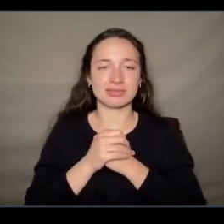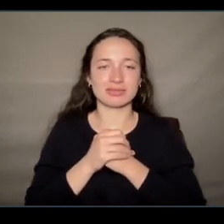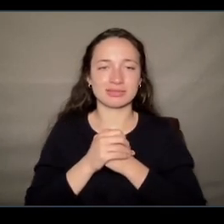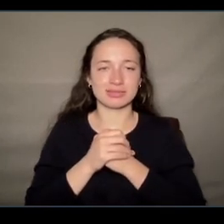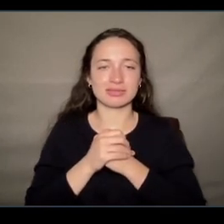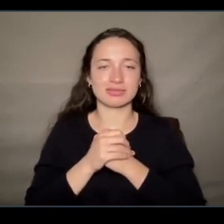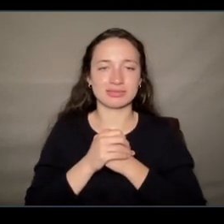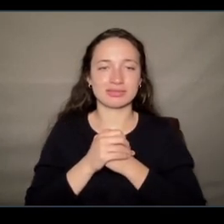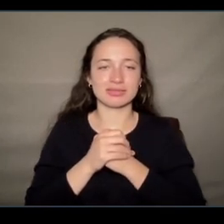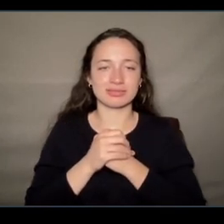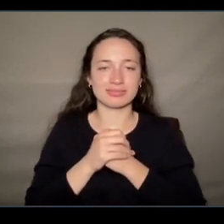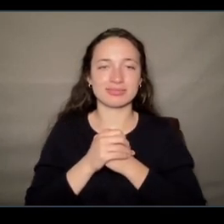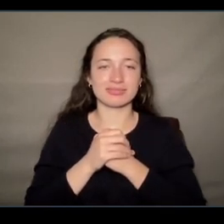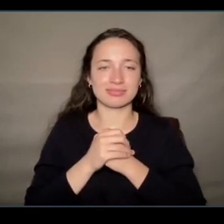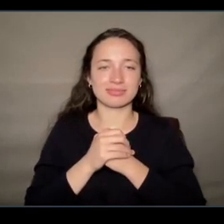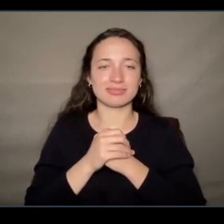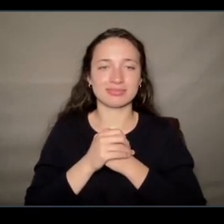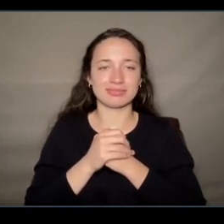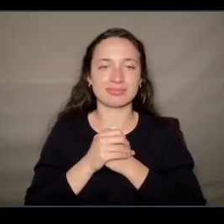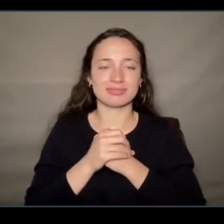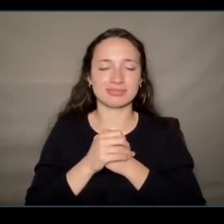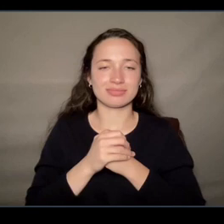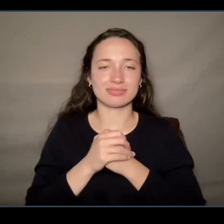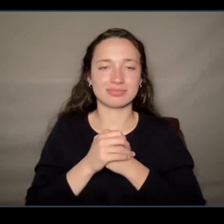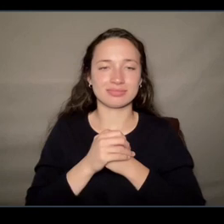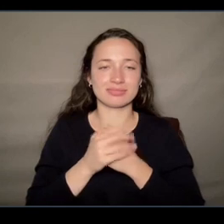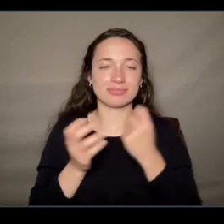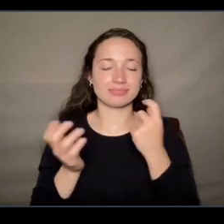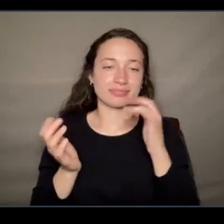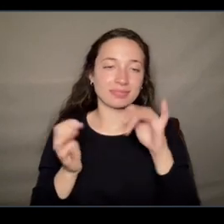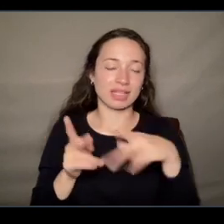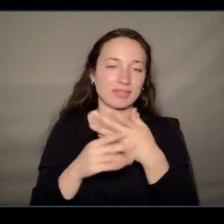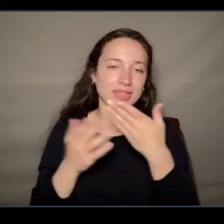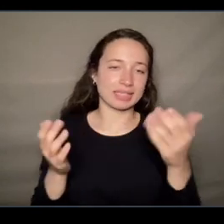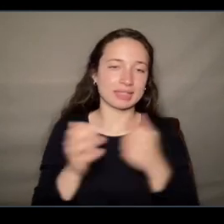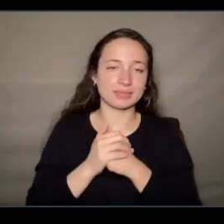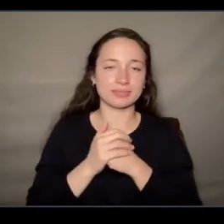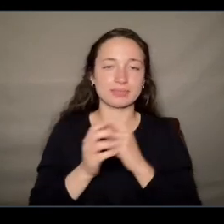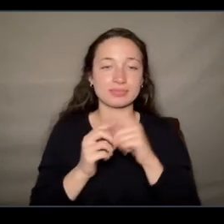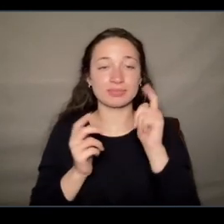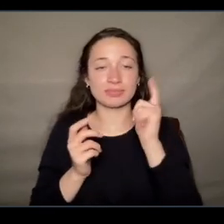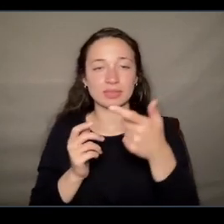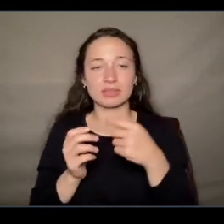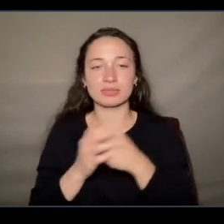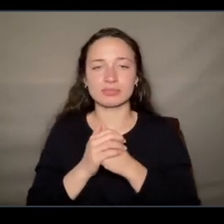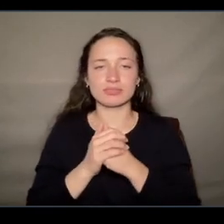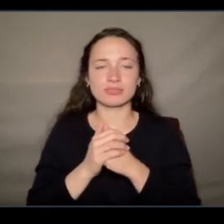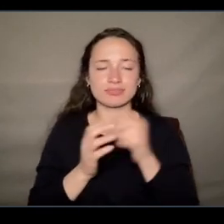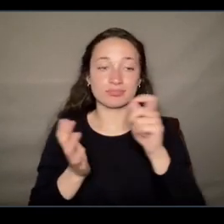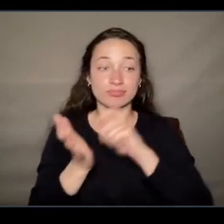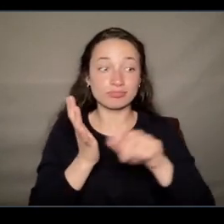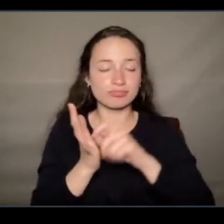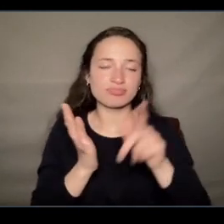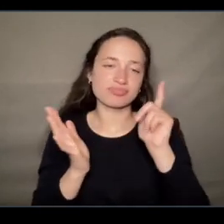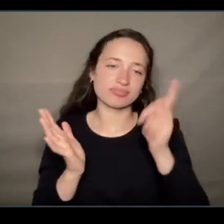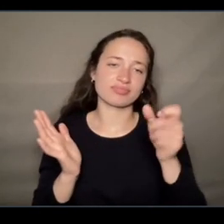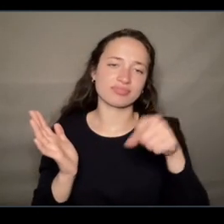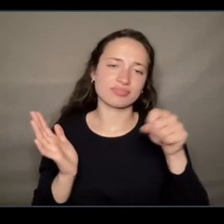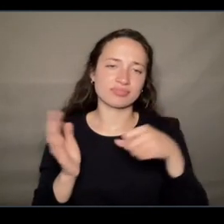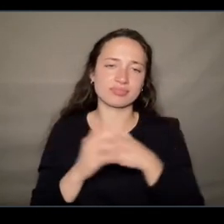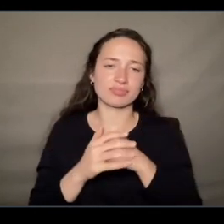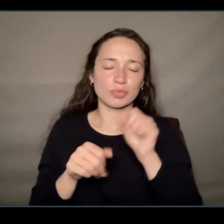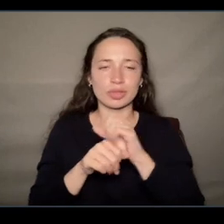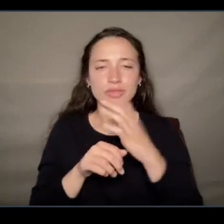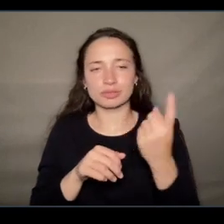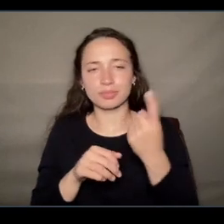beloved people in a beloved place, that kind of thing. But then it's later, it's definitely later that I'm working on something. And